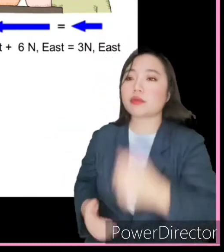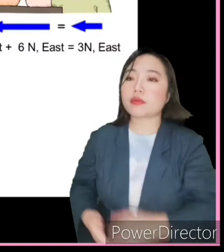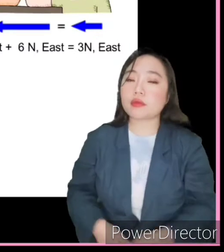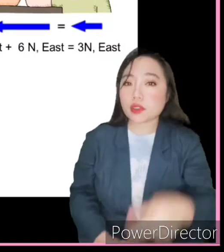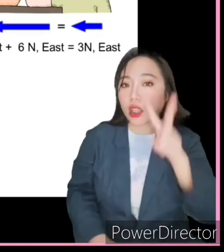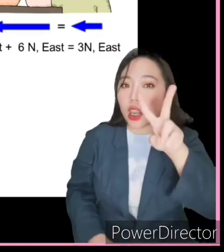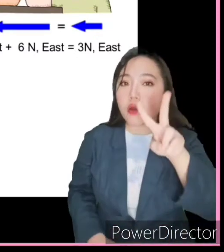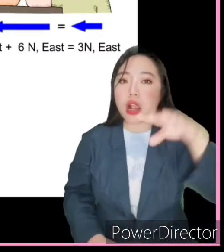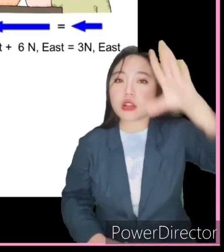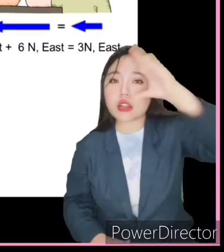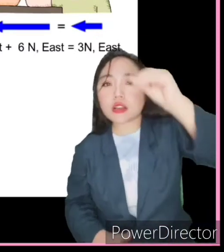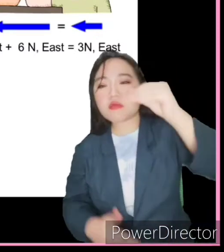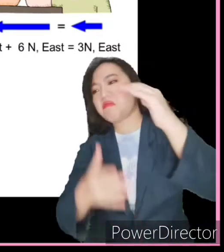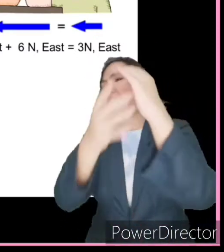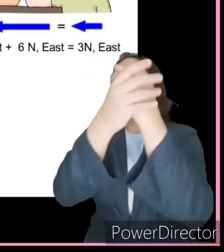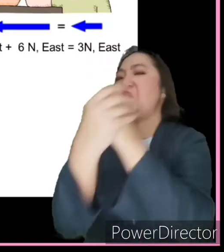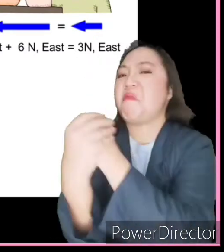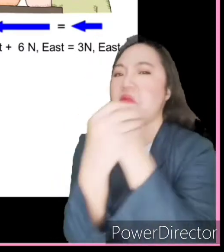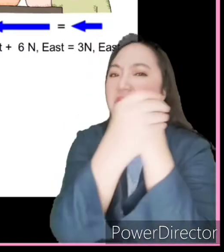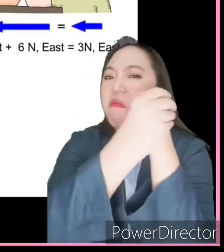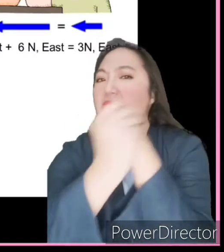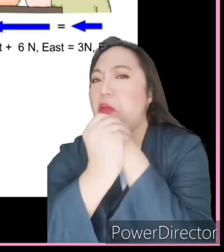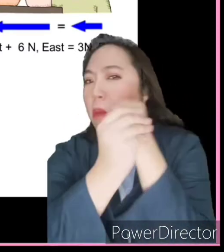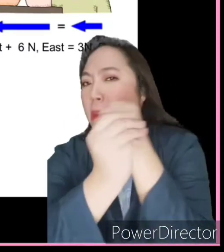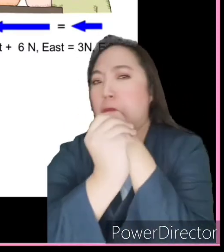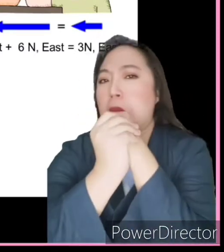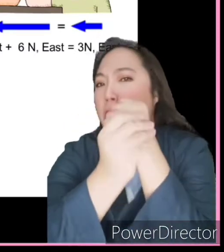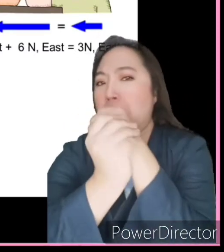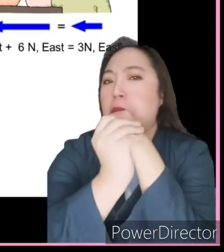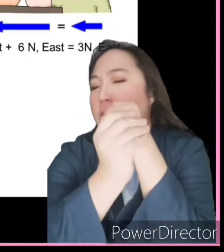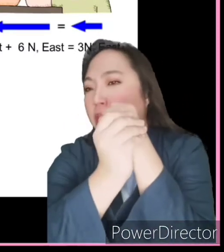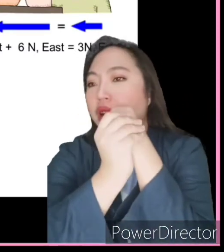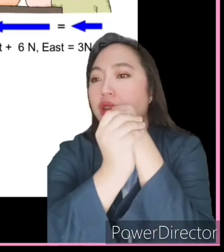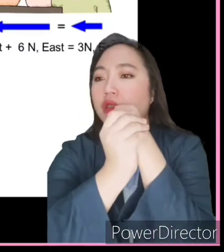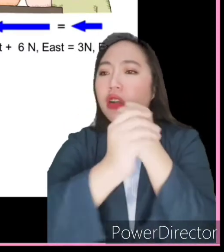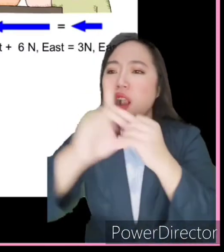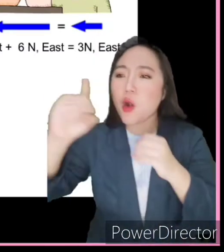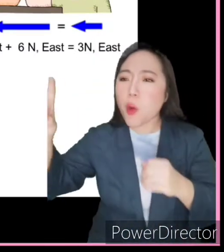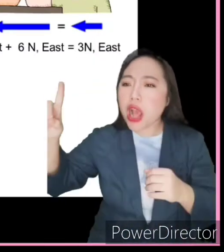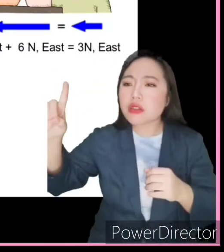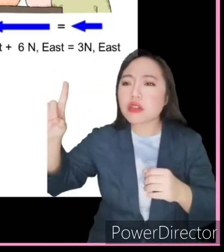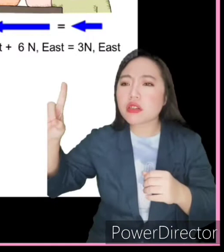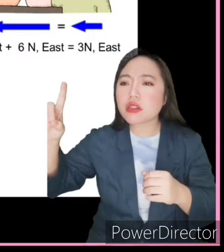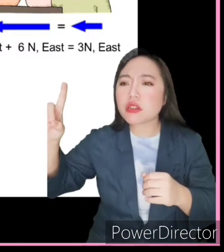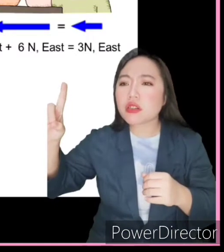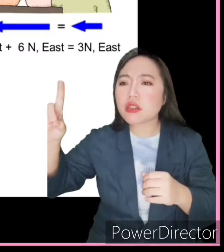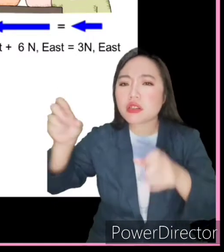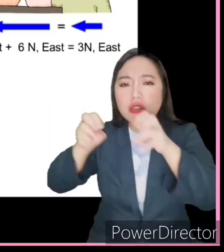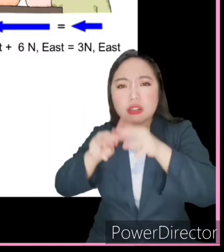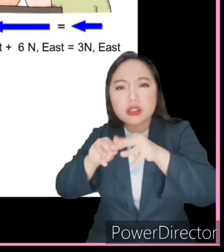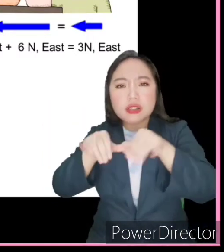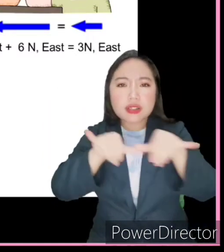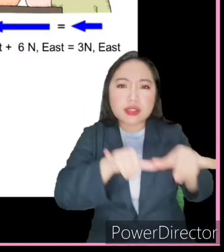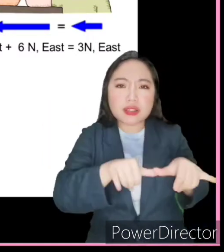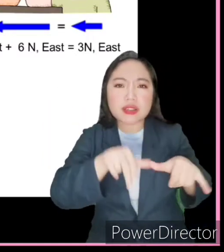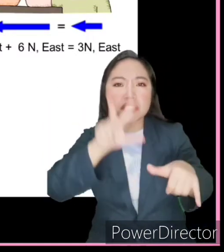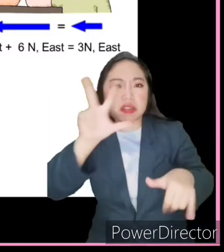Let me see this example. Let's see this example of these two guys doing arm wrestling. One